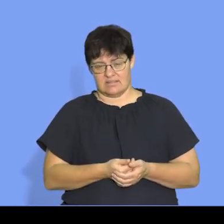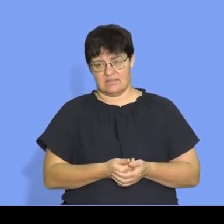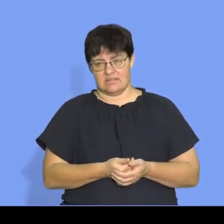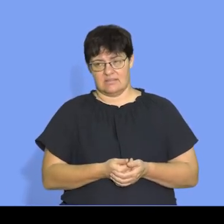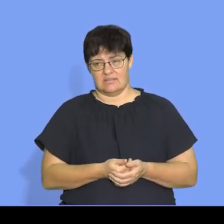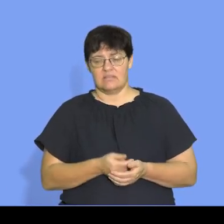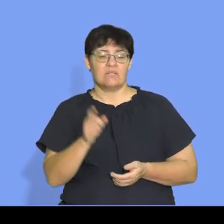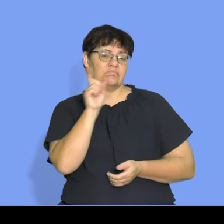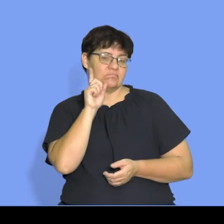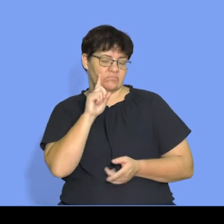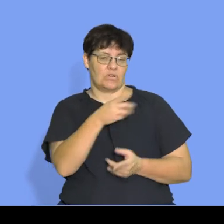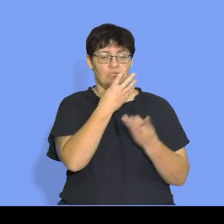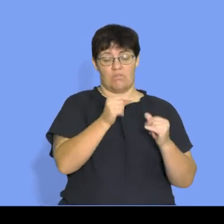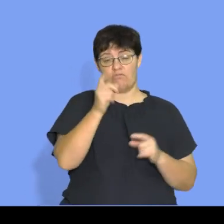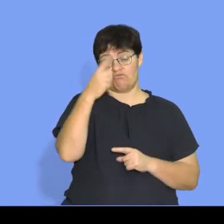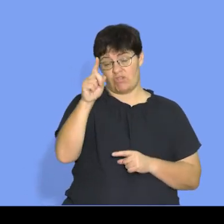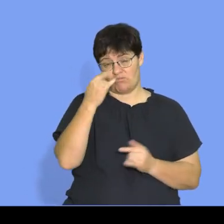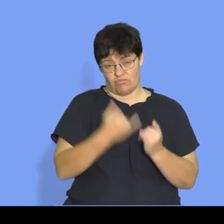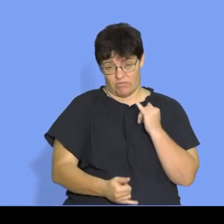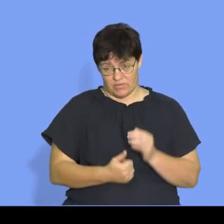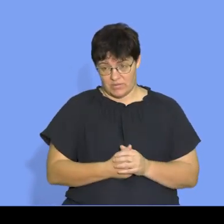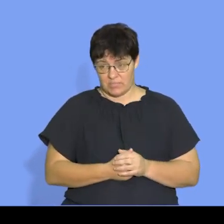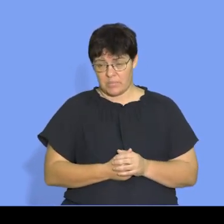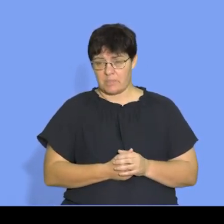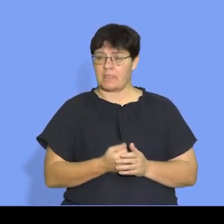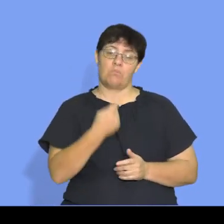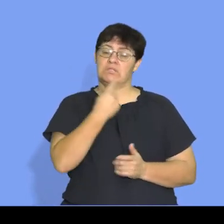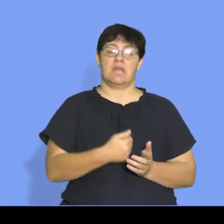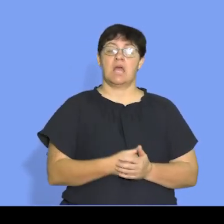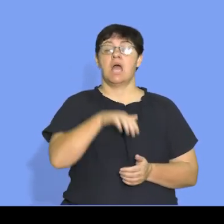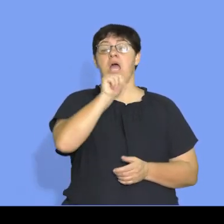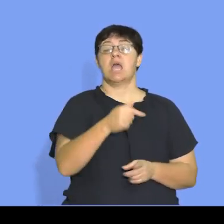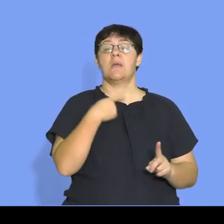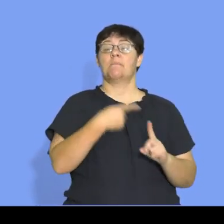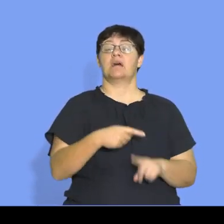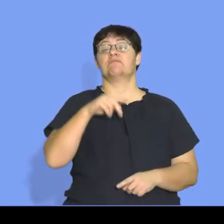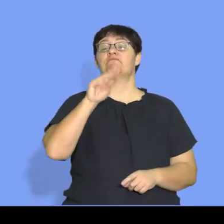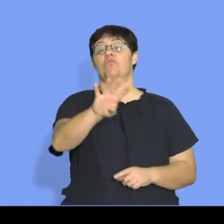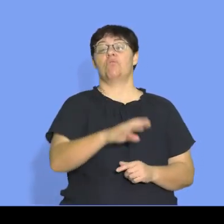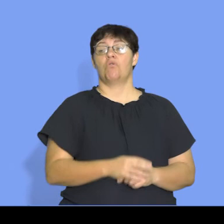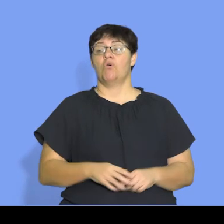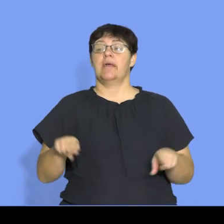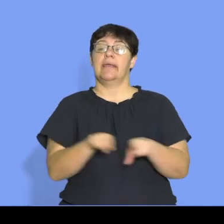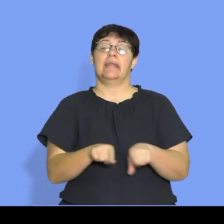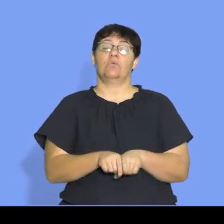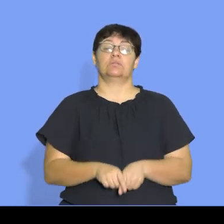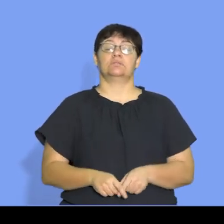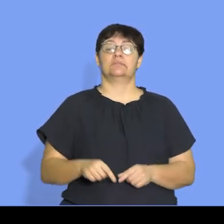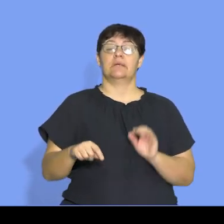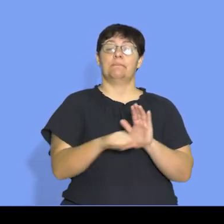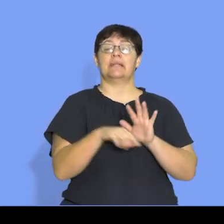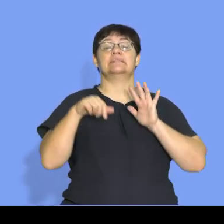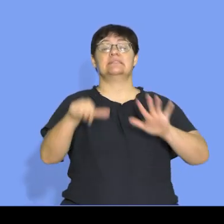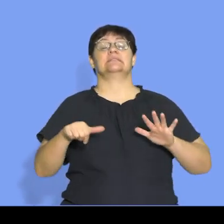your solutions. Please don't then try to say a plus 4 equal to minus 16 as